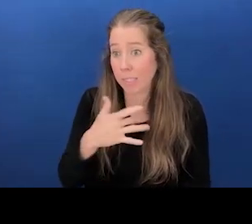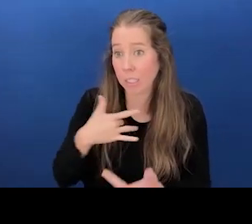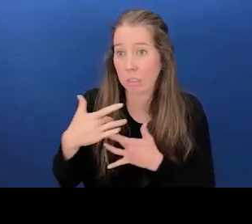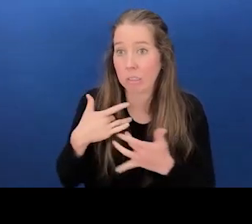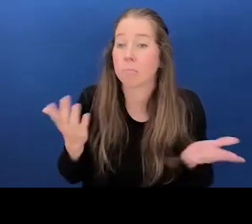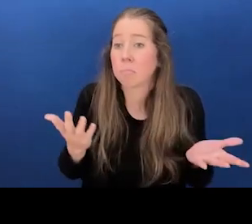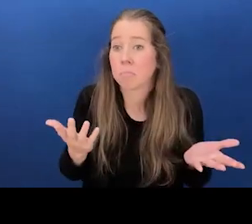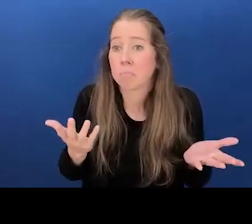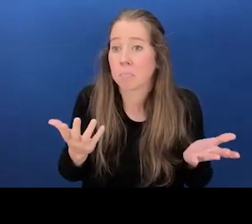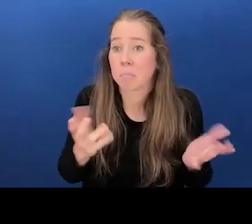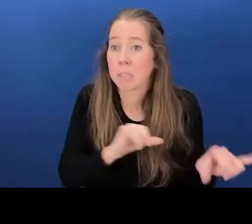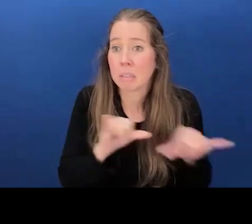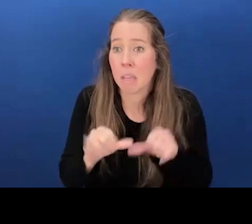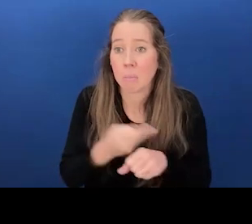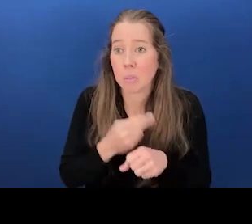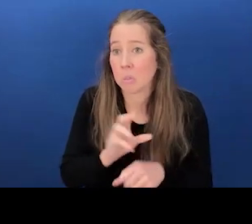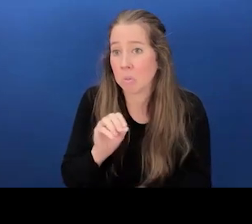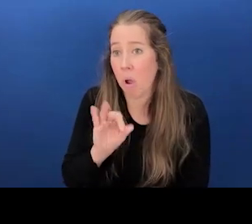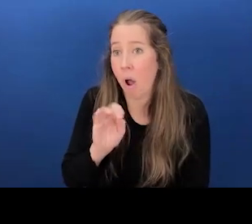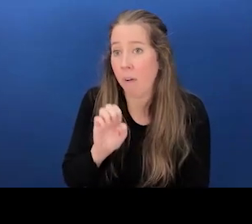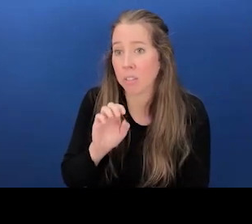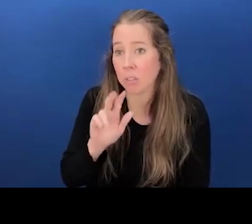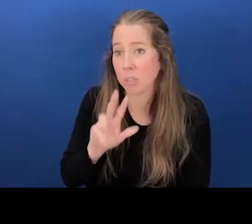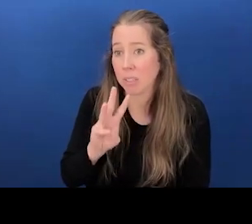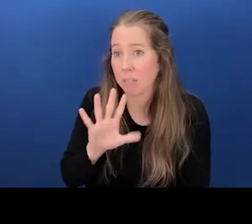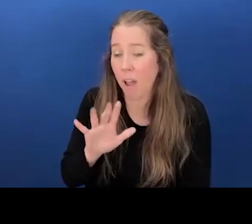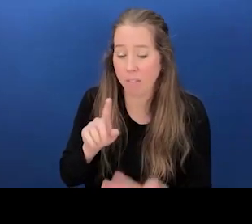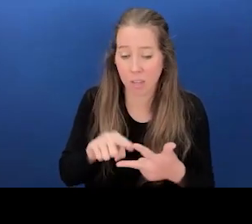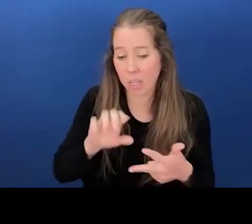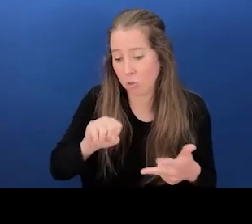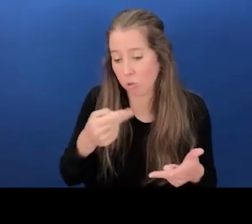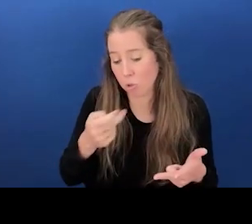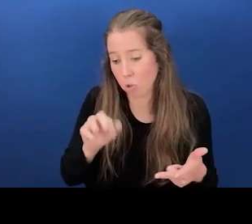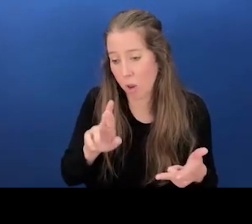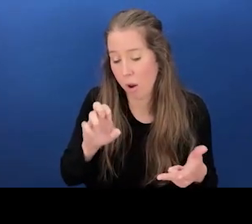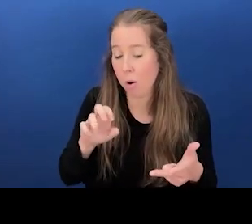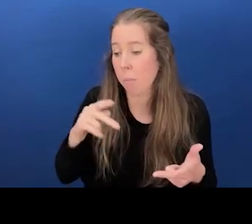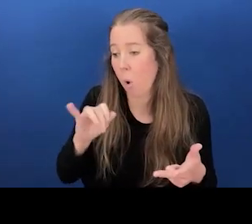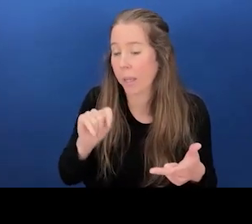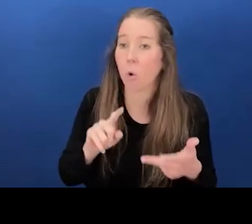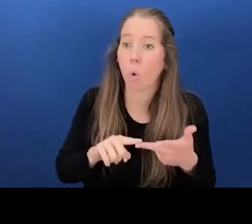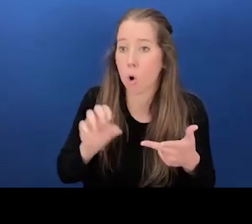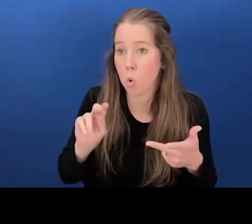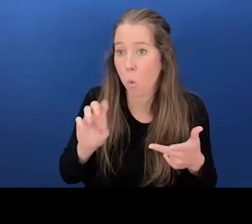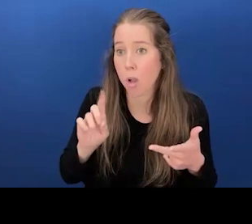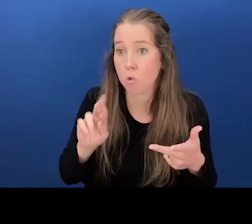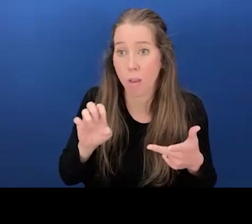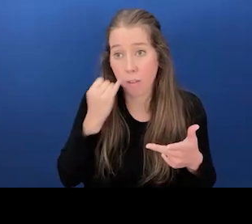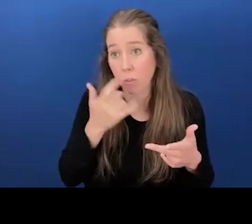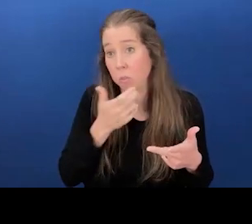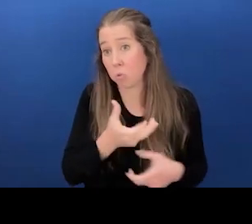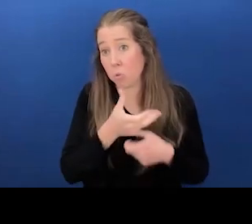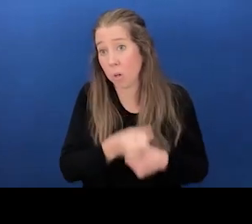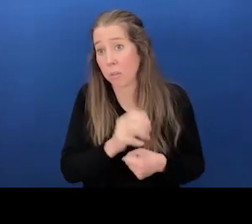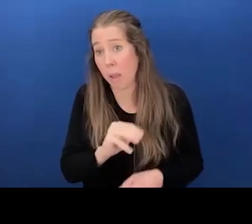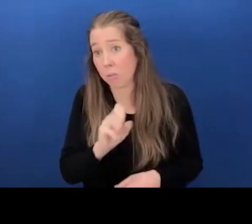more concerning than using Office 365, SharePoint, or OneDrive. It's a Microsoft product. You can trust it as much as you care to trust Microsoft, which